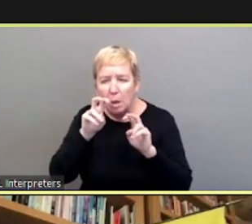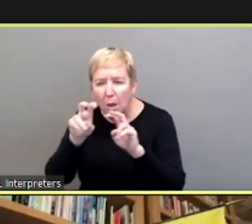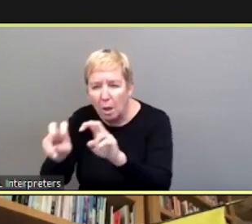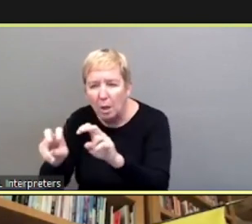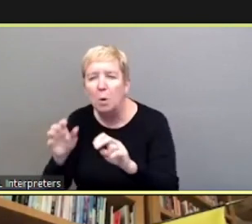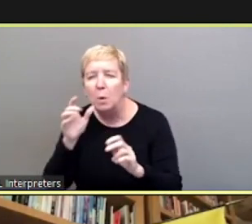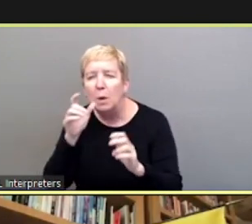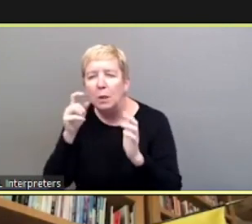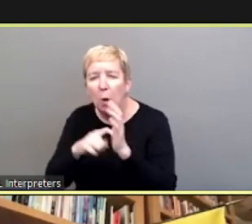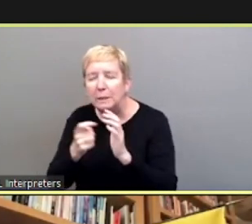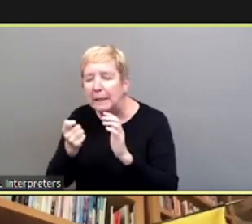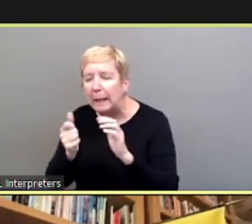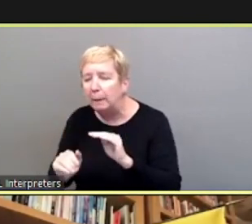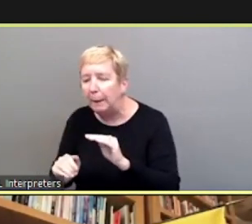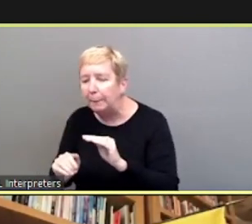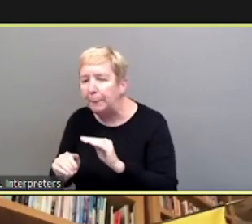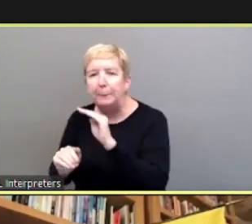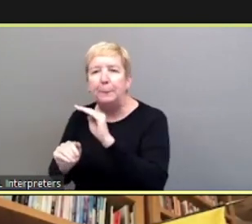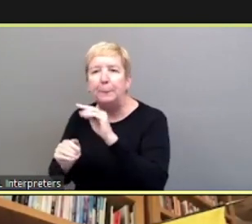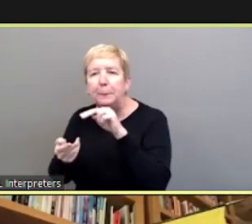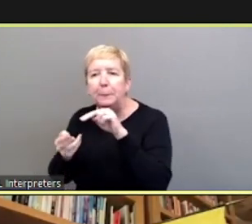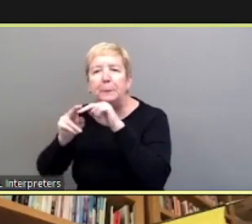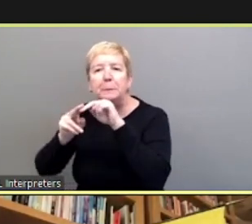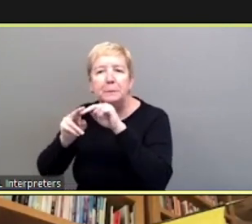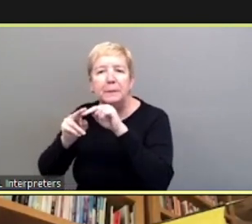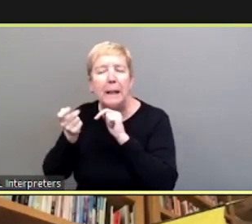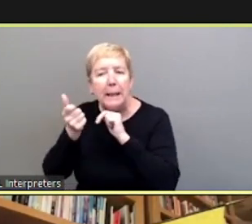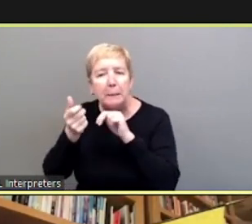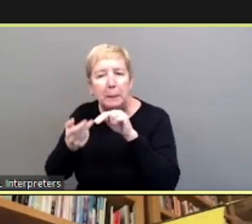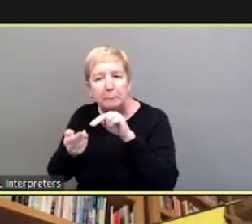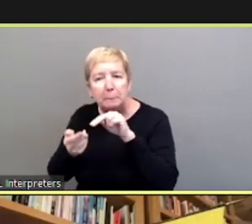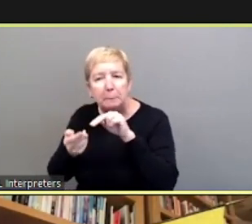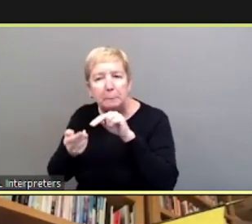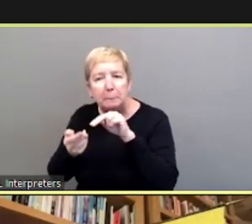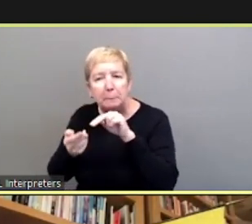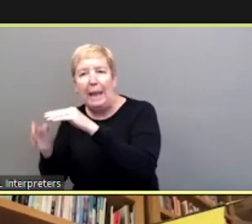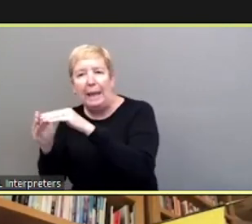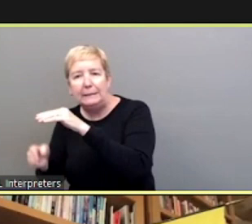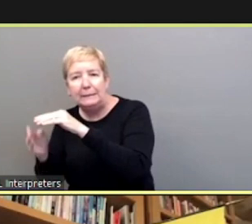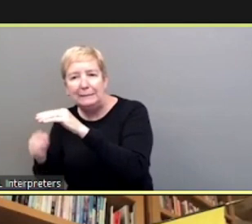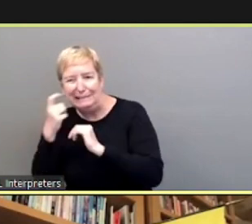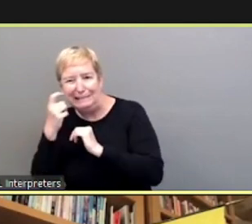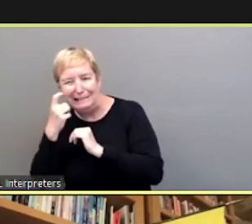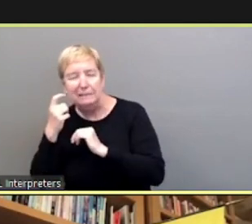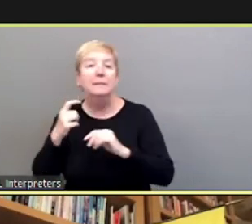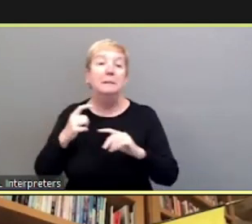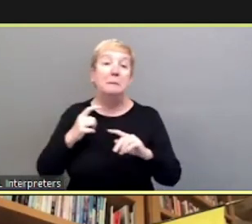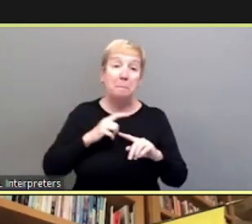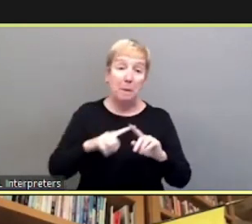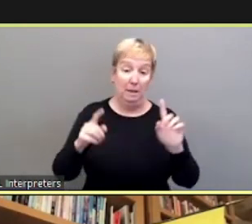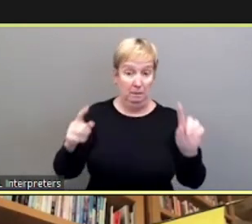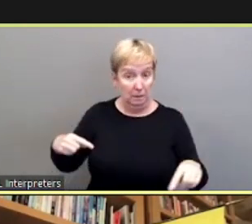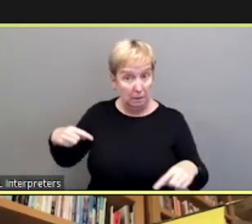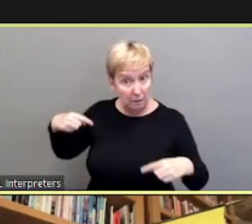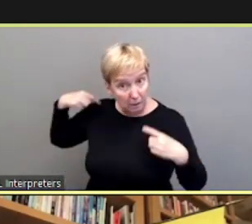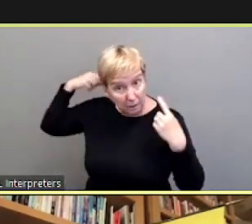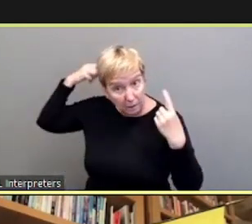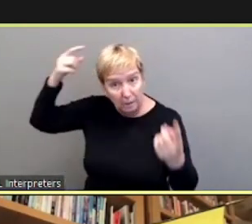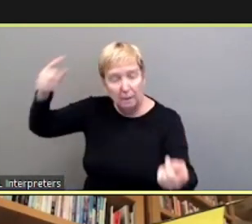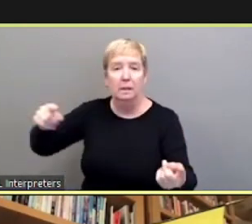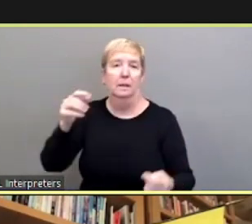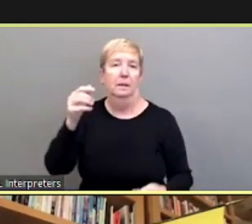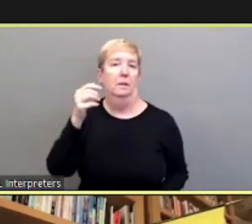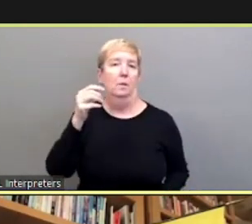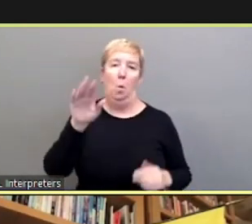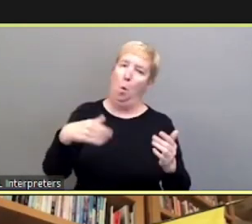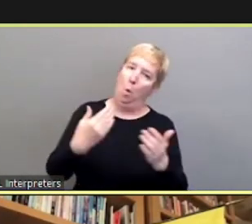slight uptick there, so that we have seen a slight increase. But over the course of the entire pandemic, we've only